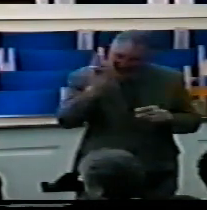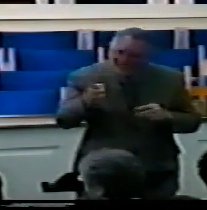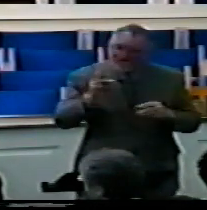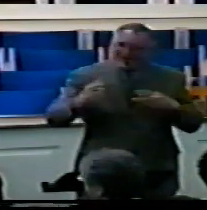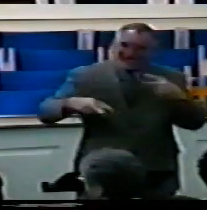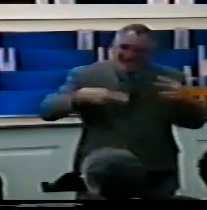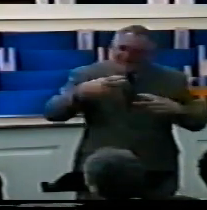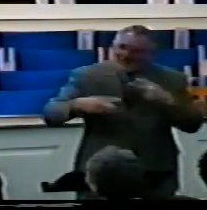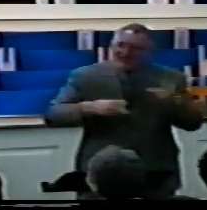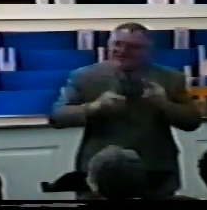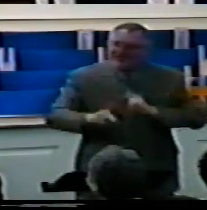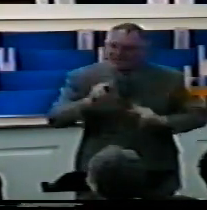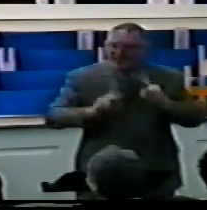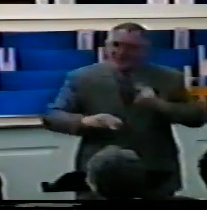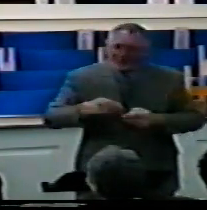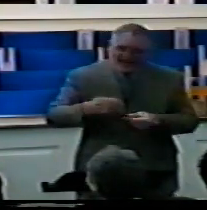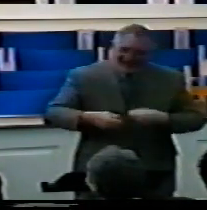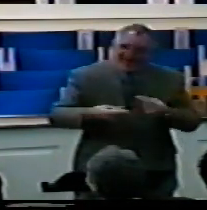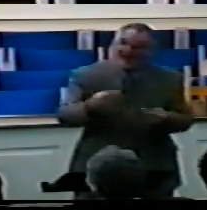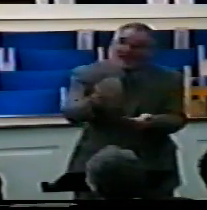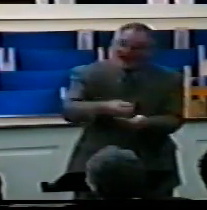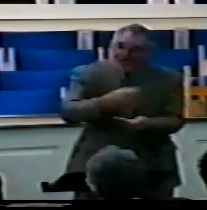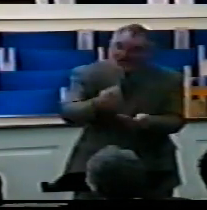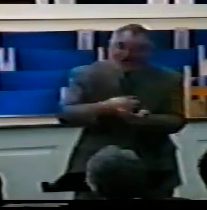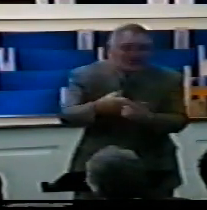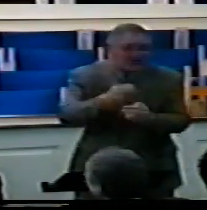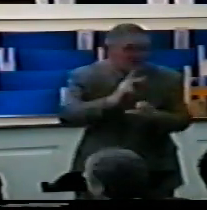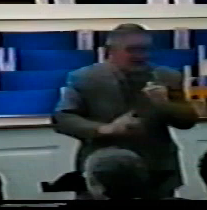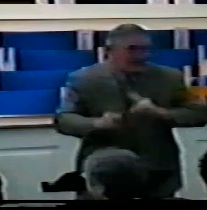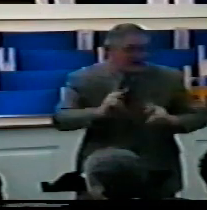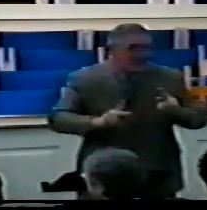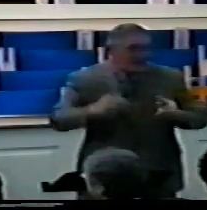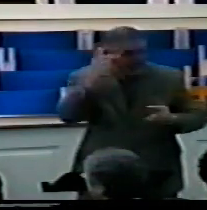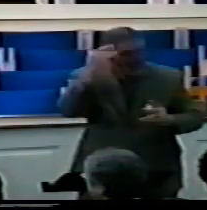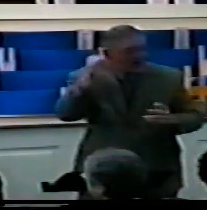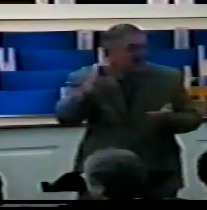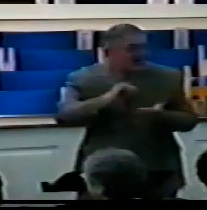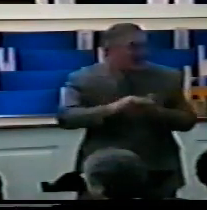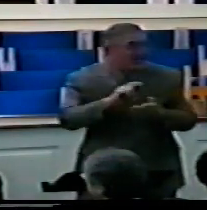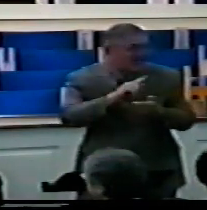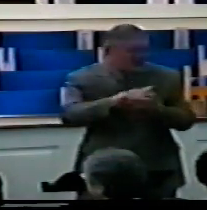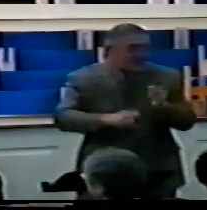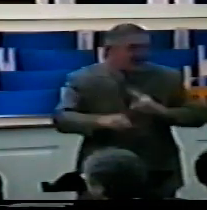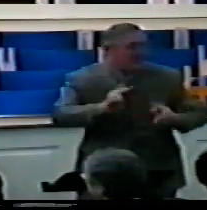because of the truth of the gospel of Jesus Christ, these people have been saved.